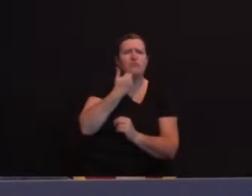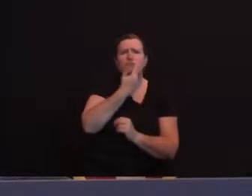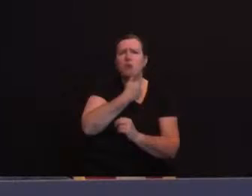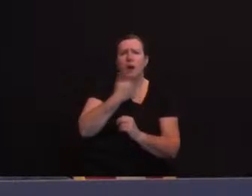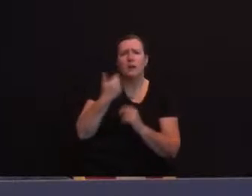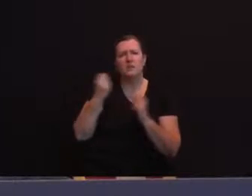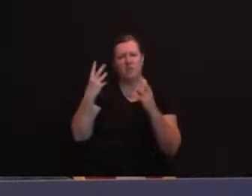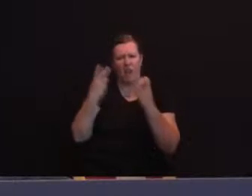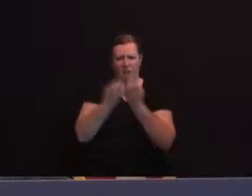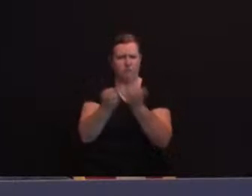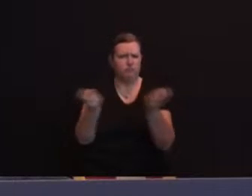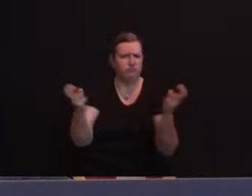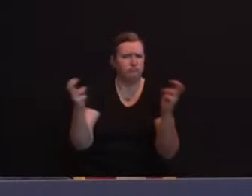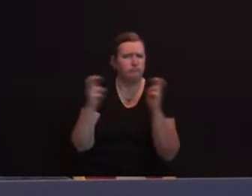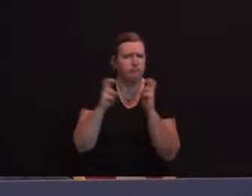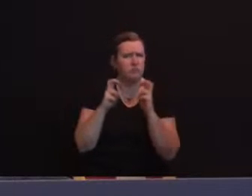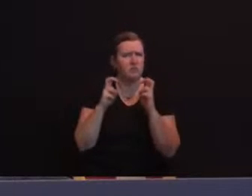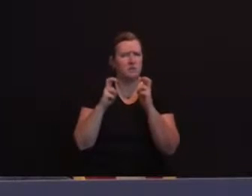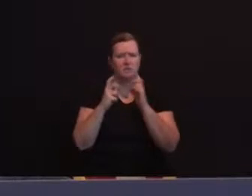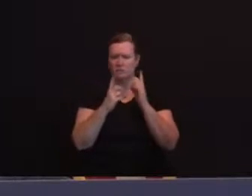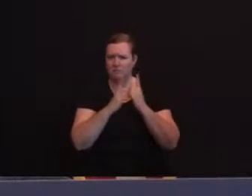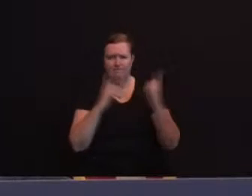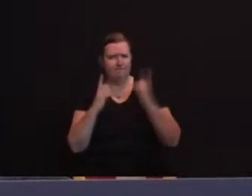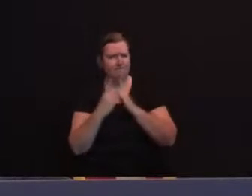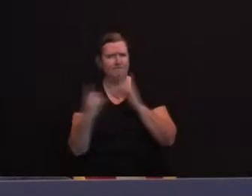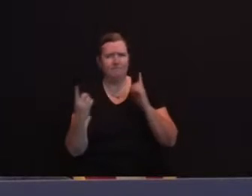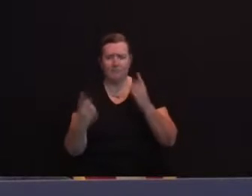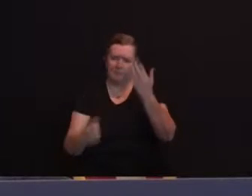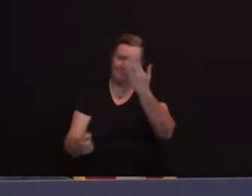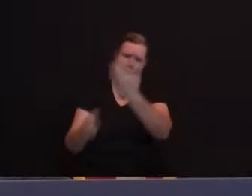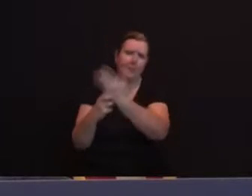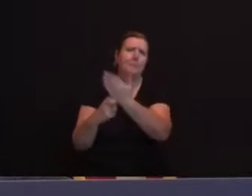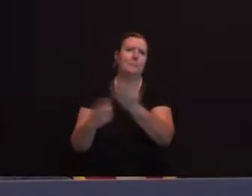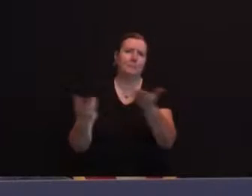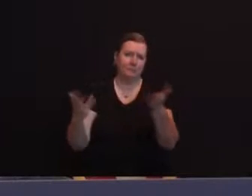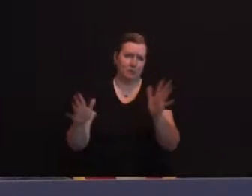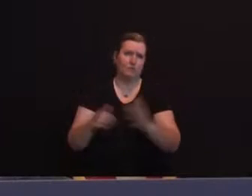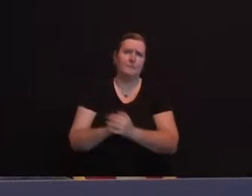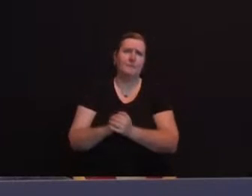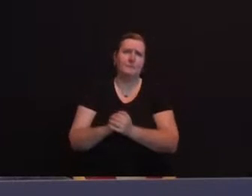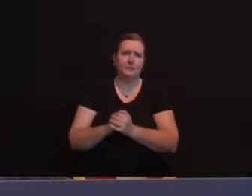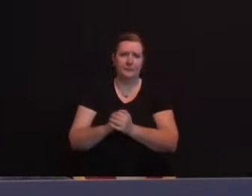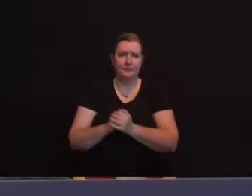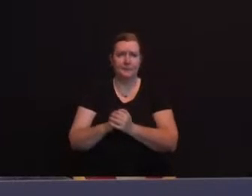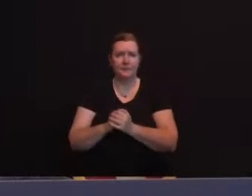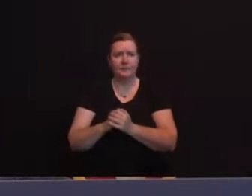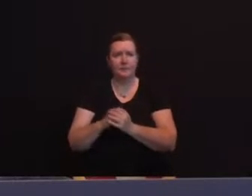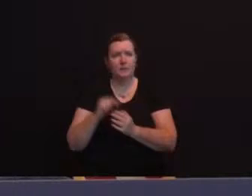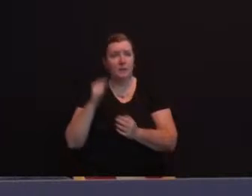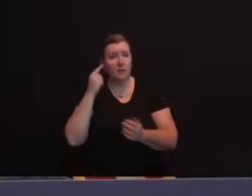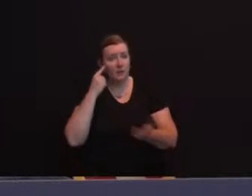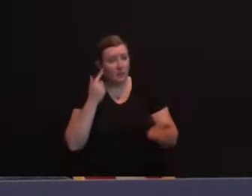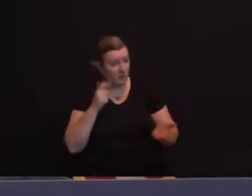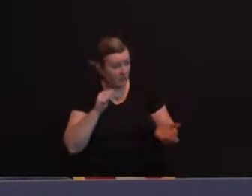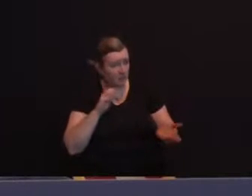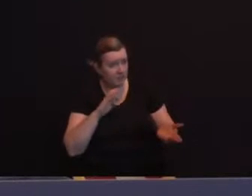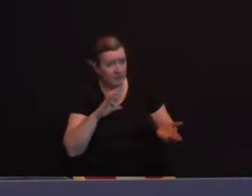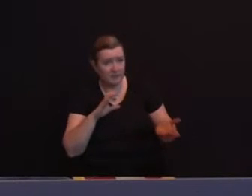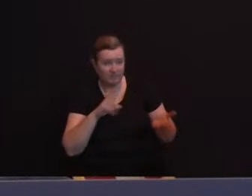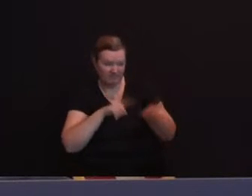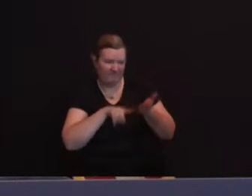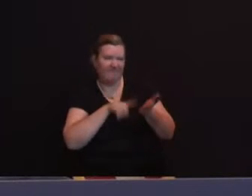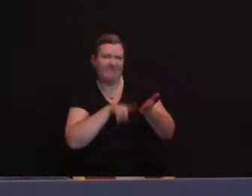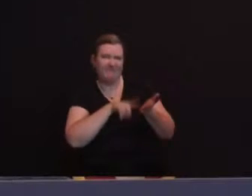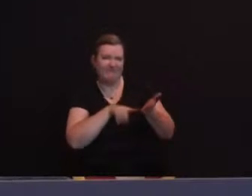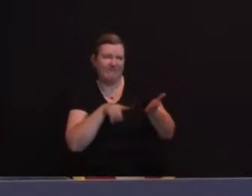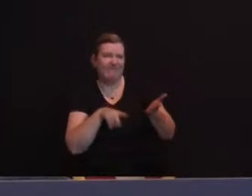that restaurant was cited. To the governor's opening remarks, ABC investigators, criminal justice investigators, along